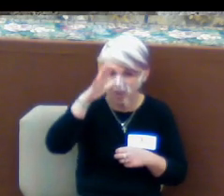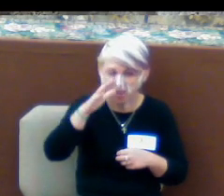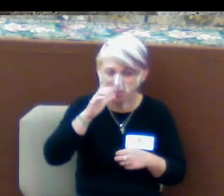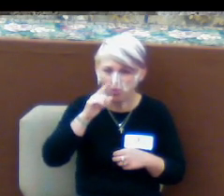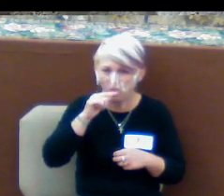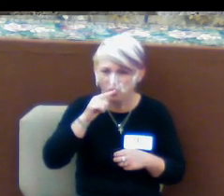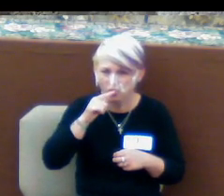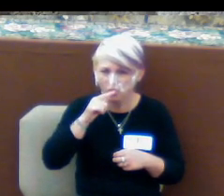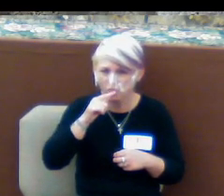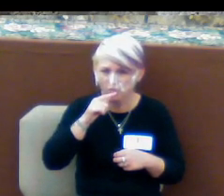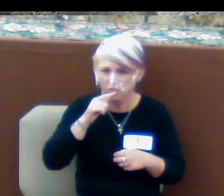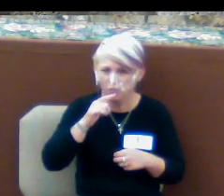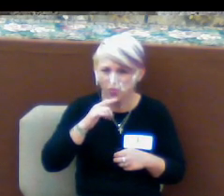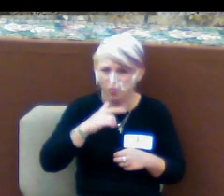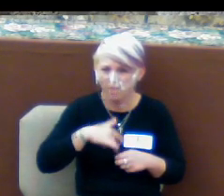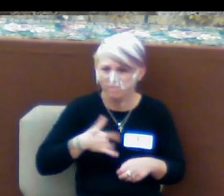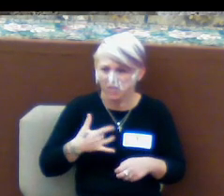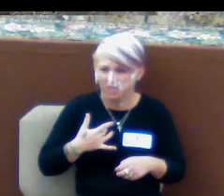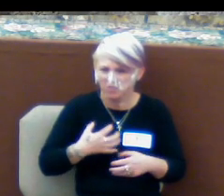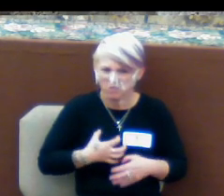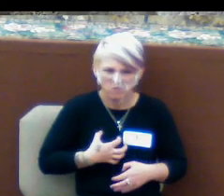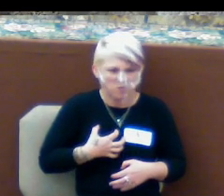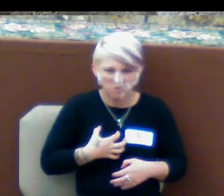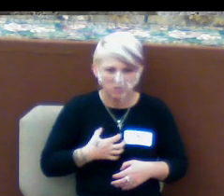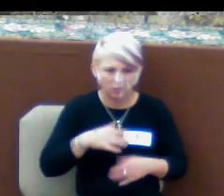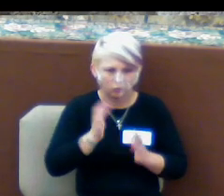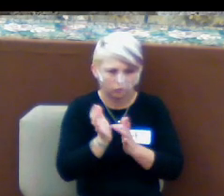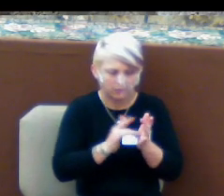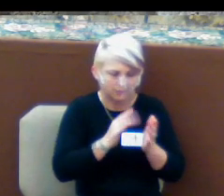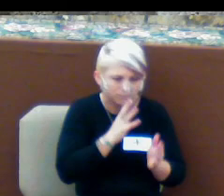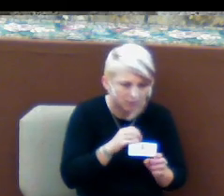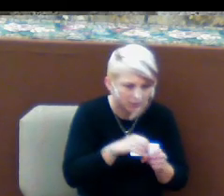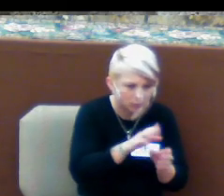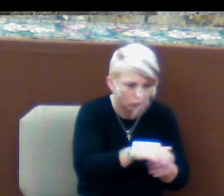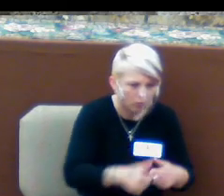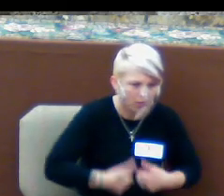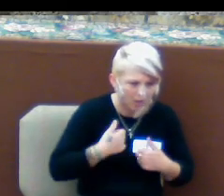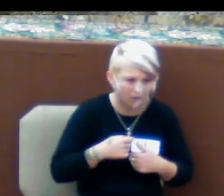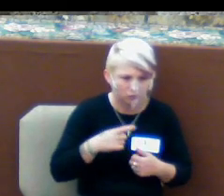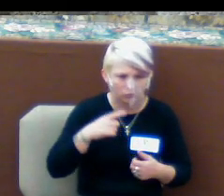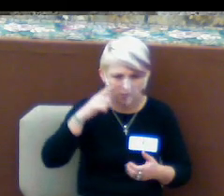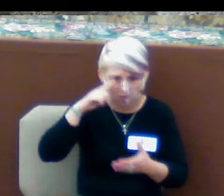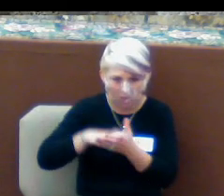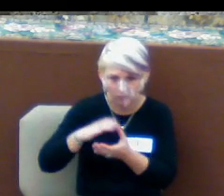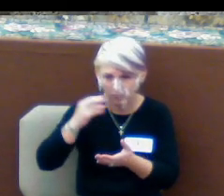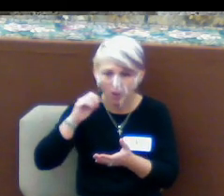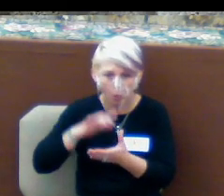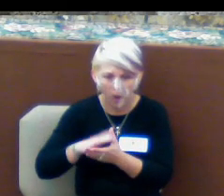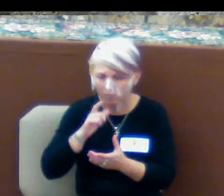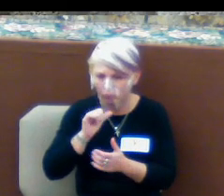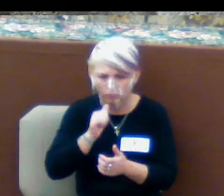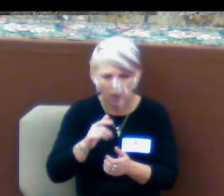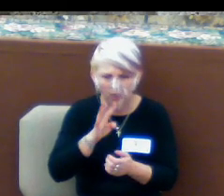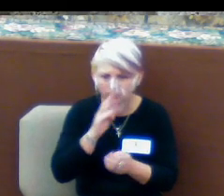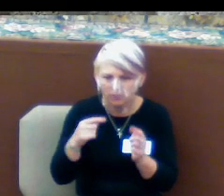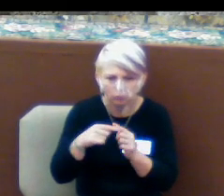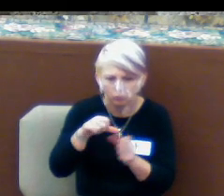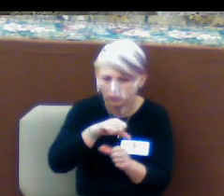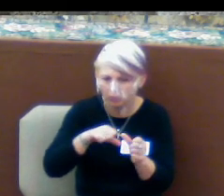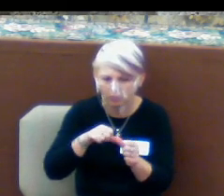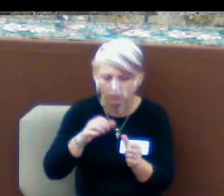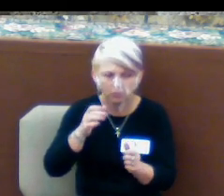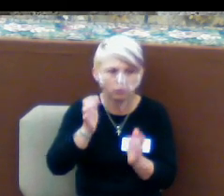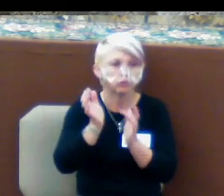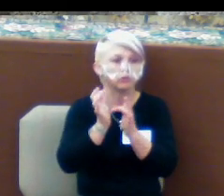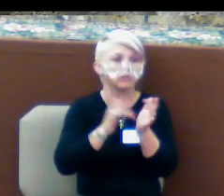angry outbursts, Jesus speaks. To the husband and wife who barely talk to each other, Jesus